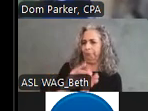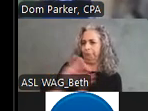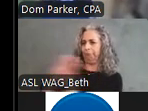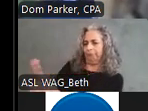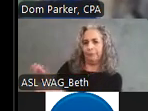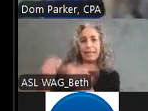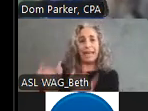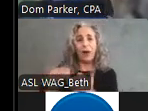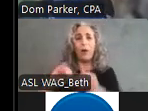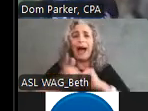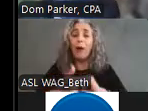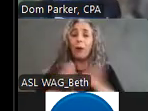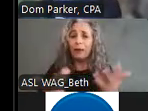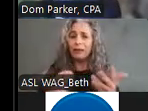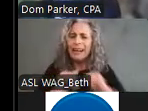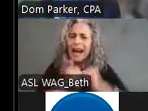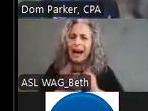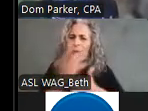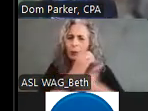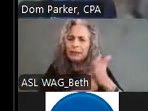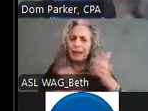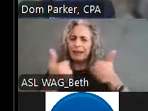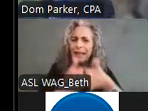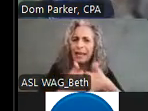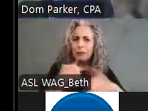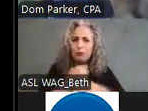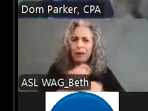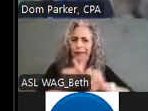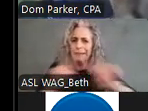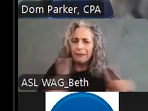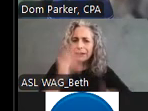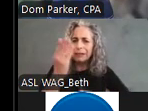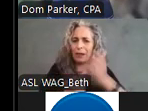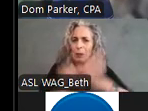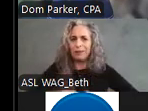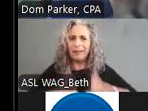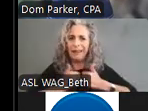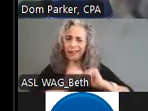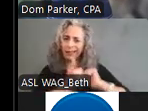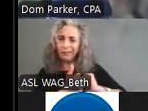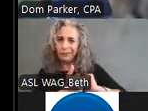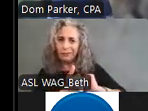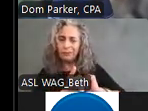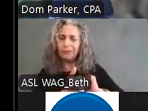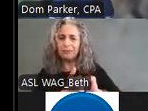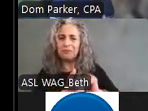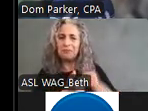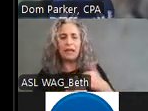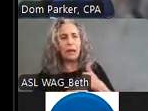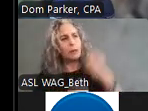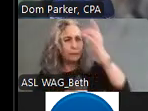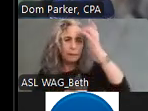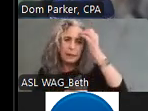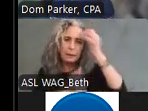So how do we design a game to make a difference in someone's life? When I was thinking about